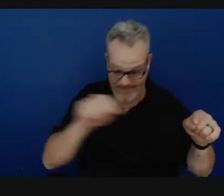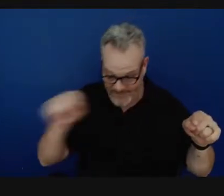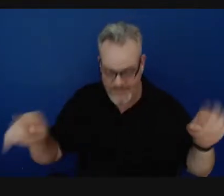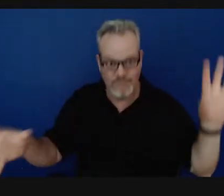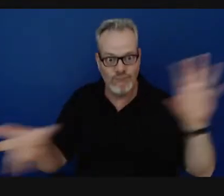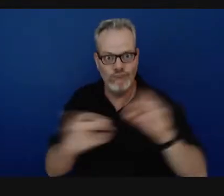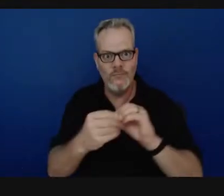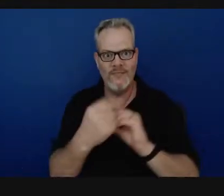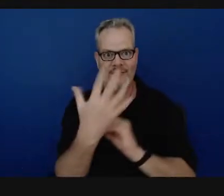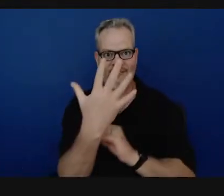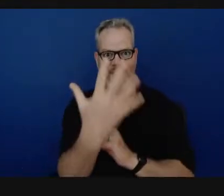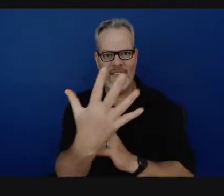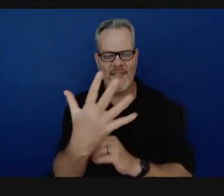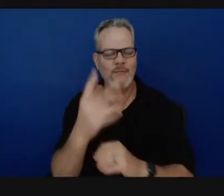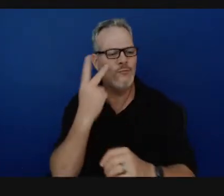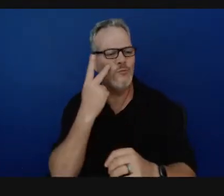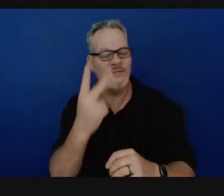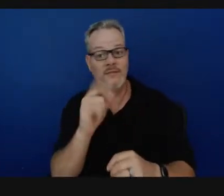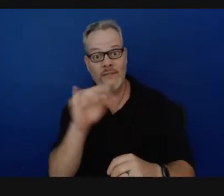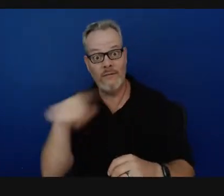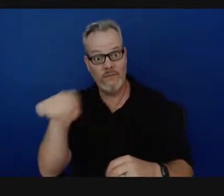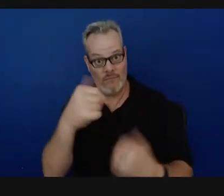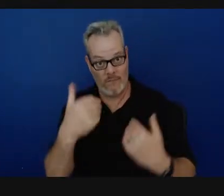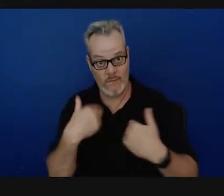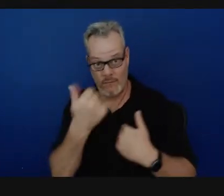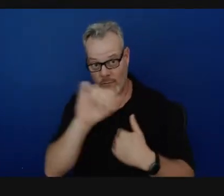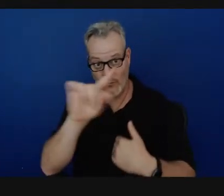and we'll see what we can do.